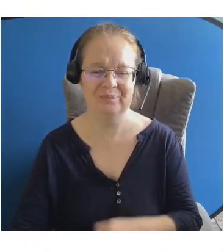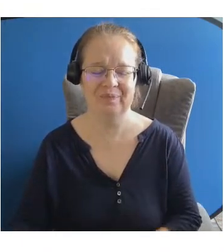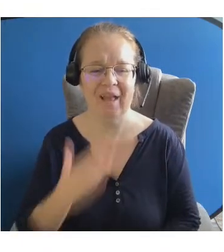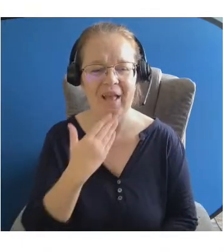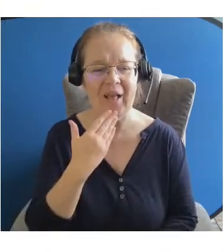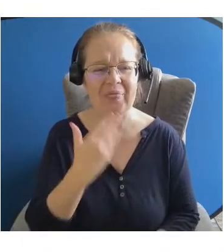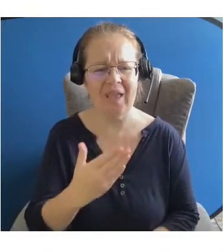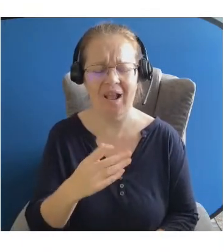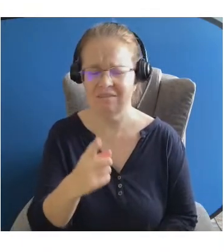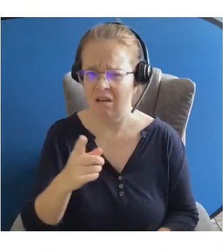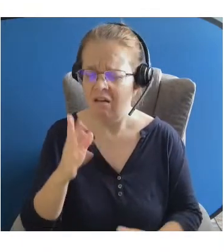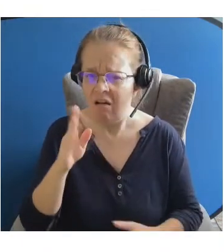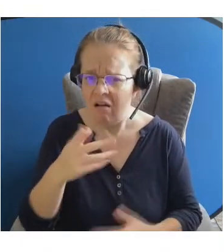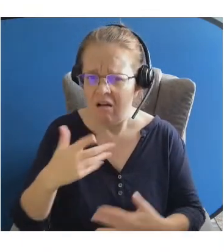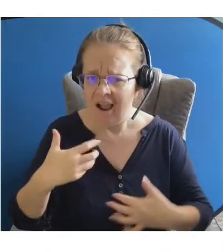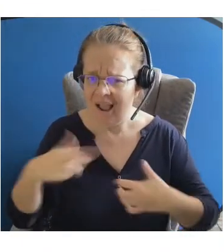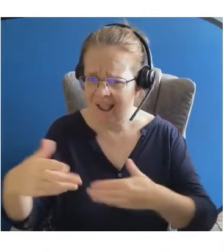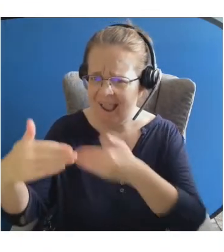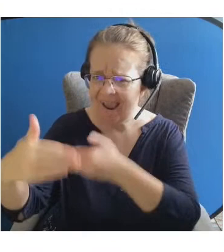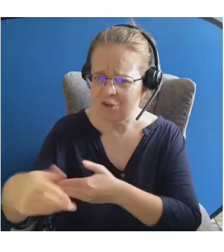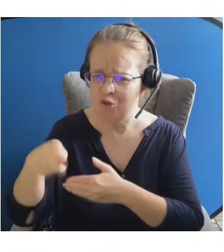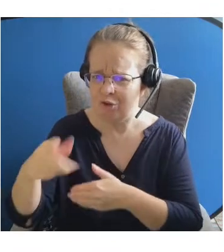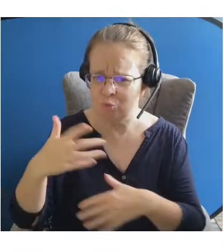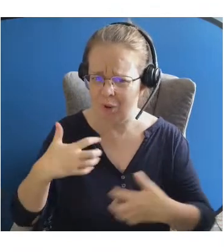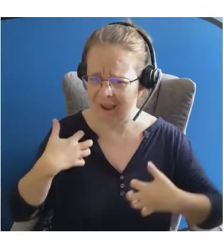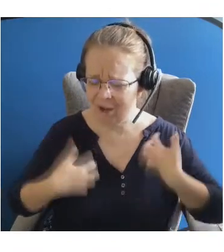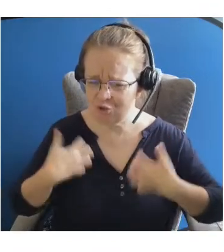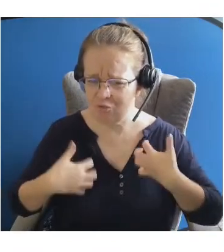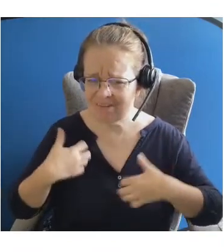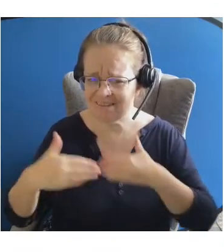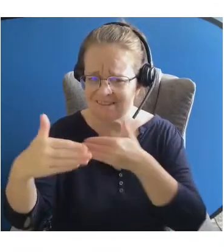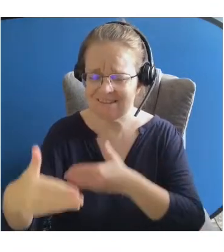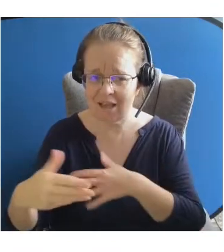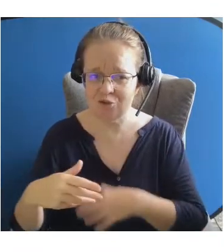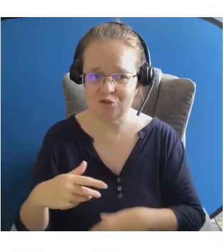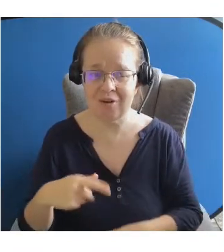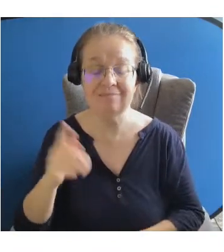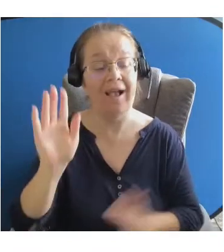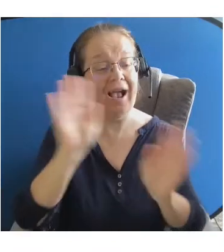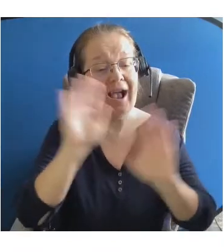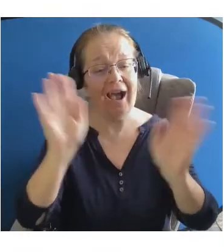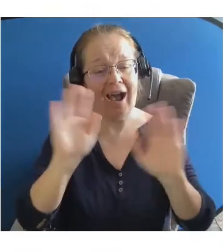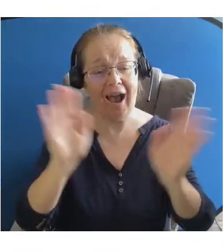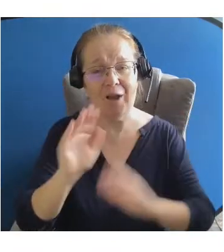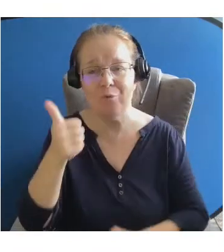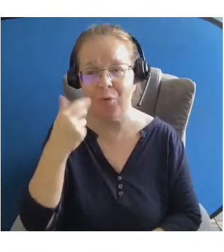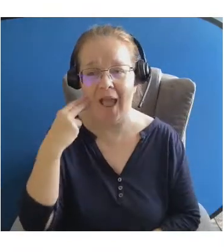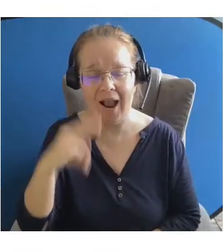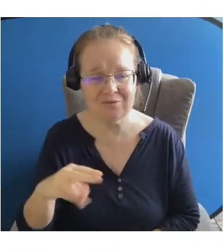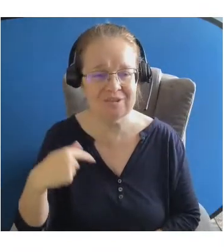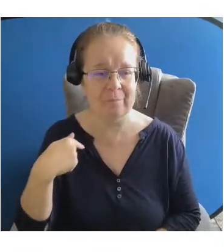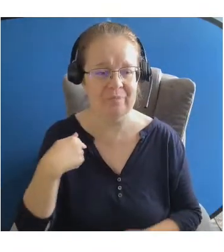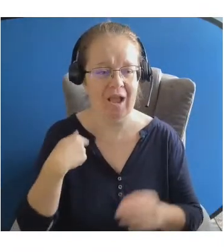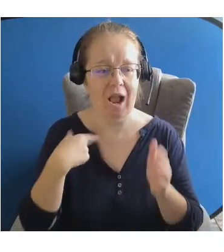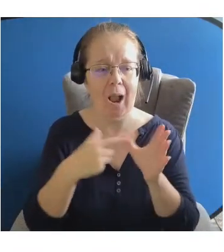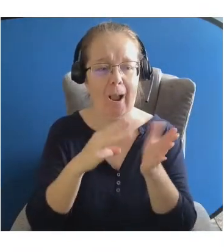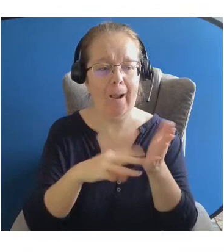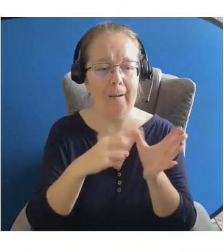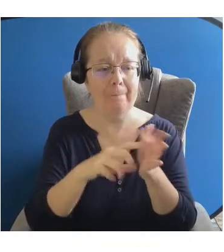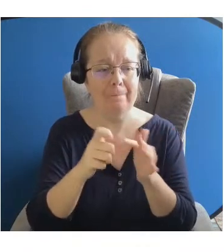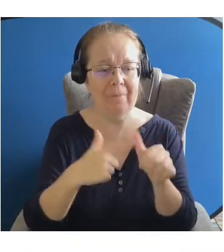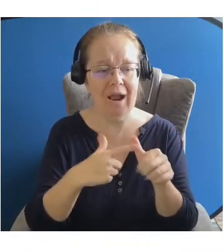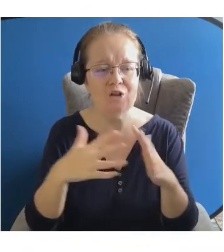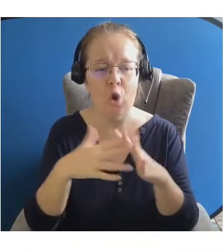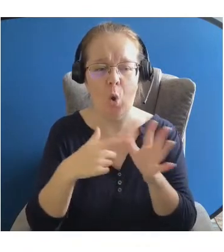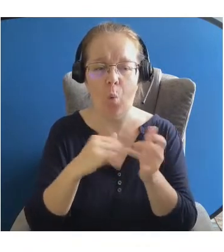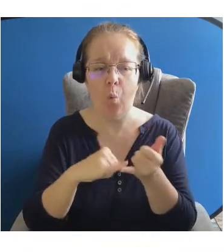a really interesting session that you've just been having. Hi, everyone. Good afternoon. My name is Amanda Wadsworth, and I work for